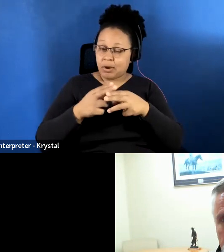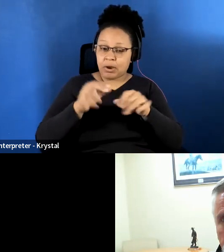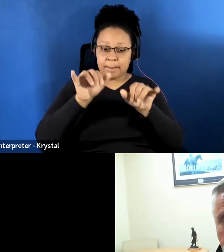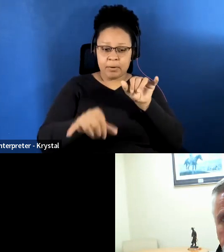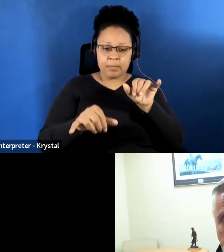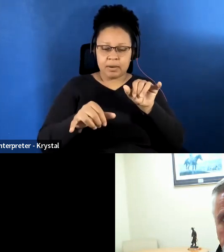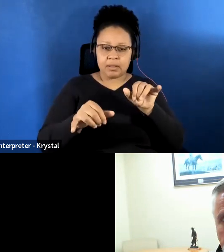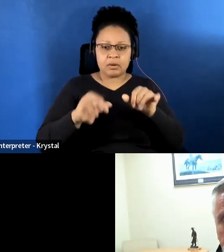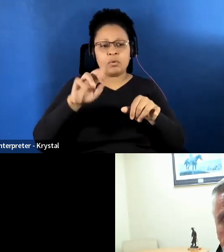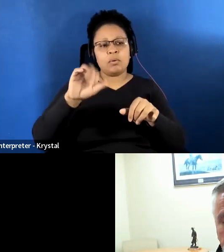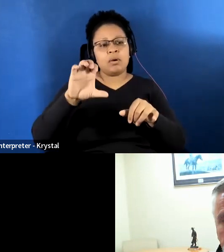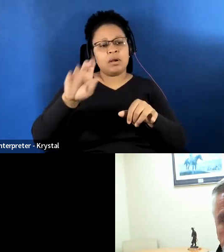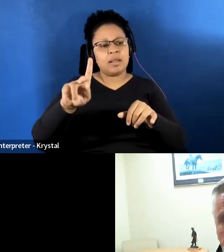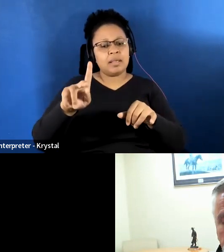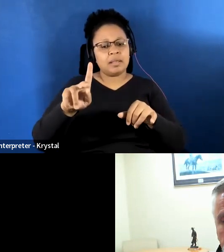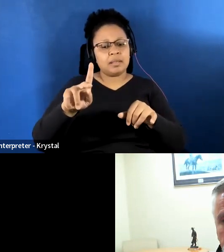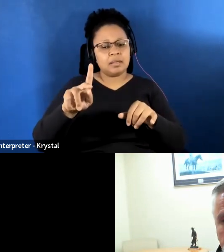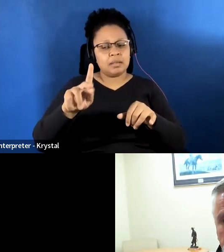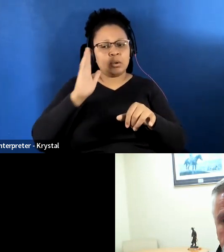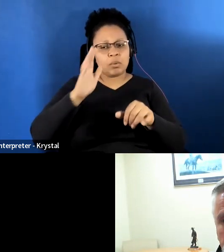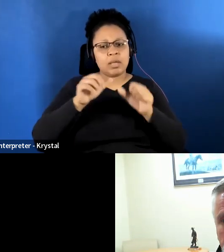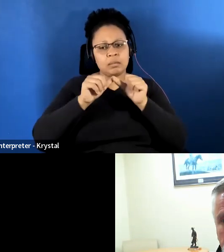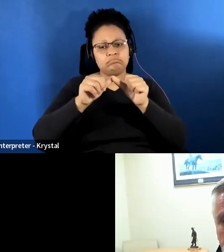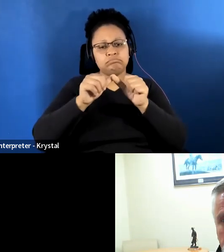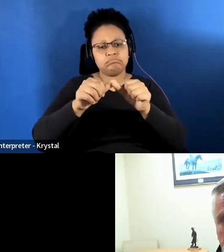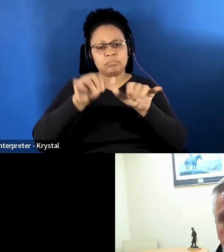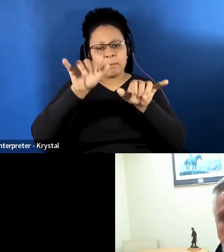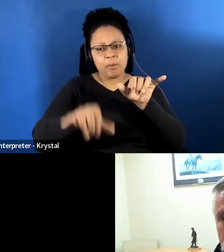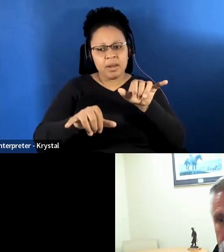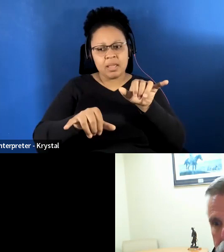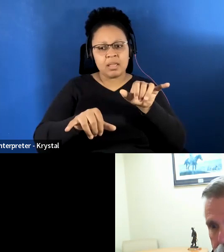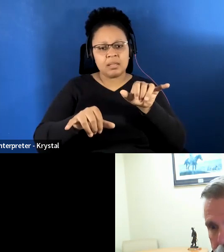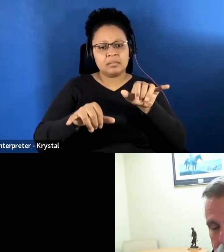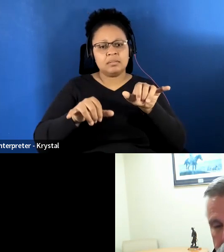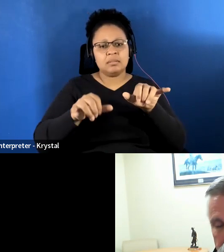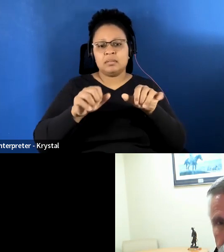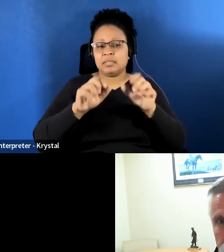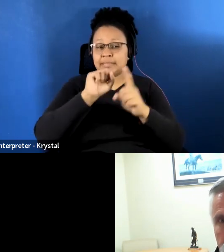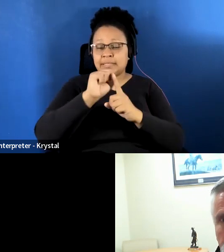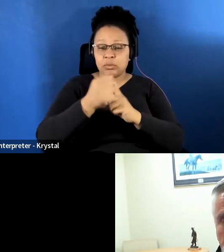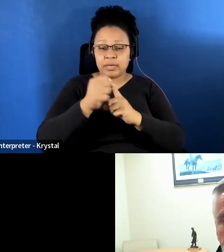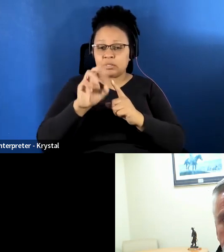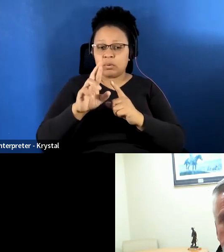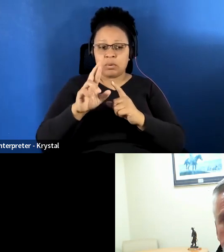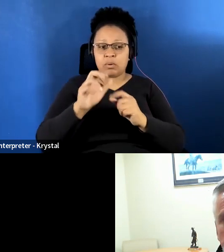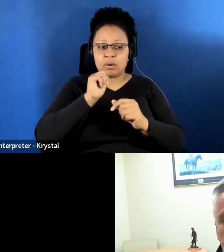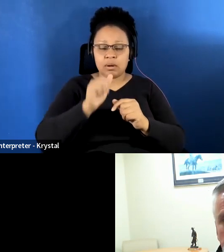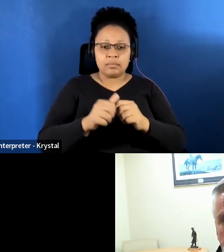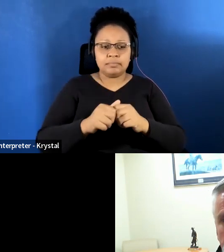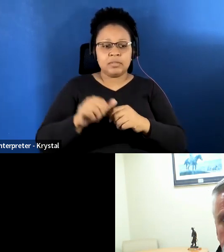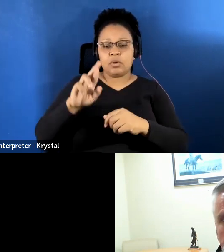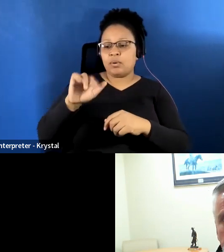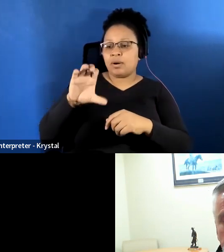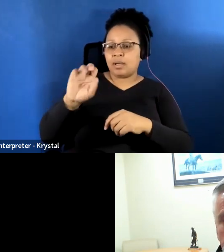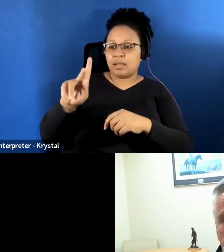Rick, what about you? Is this going to be a permanent situation for you? Hi, yes,